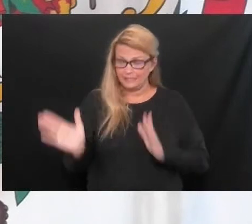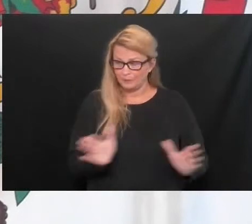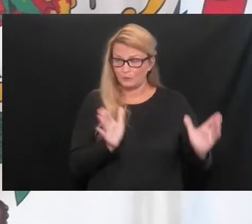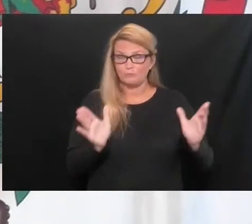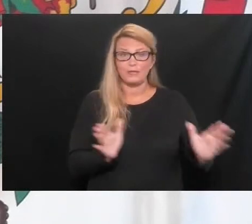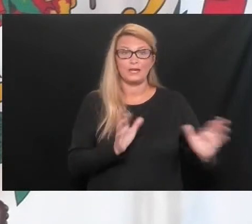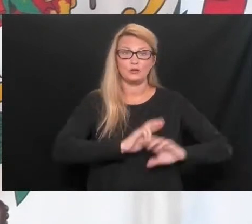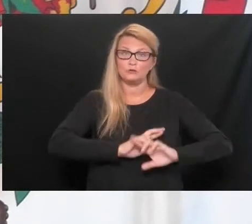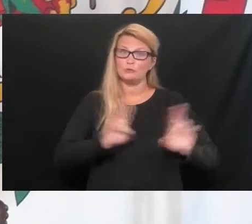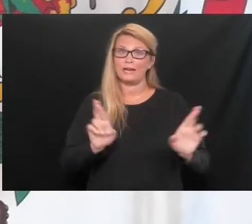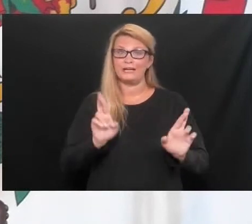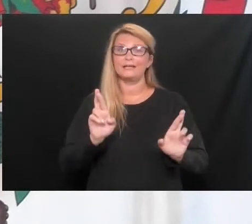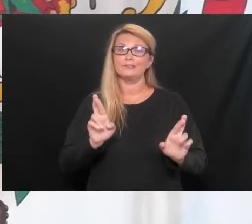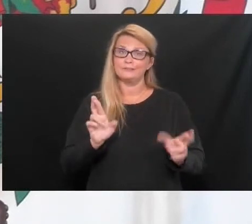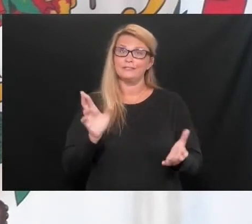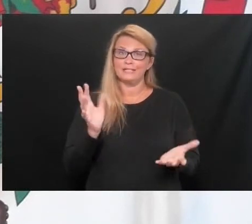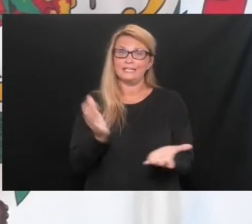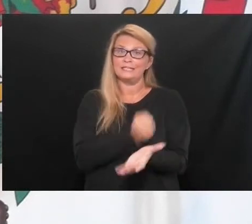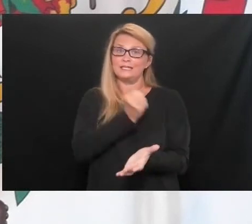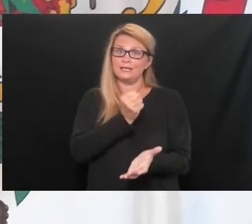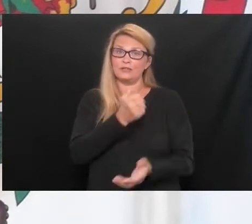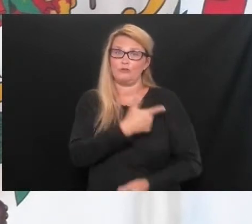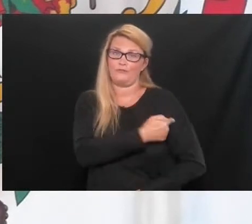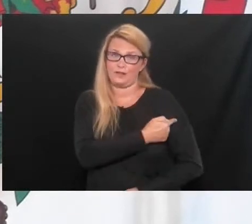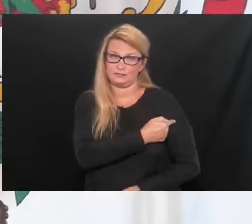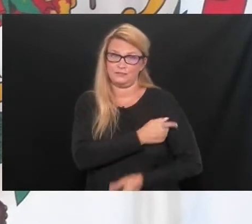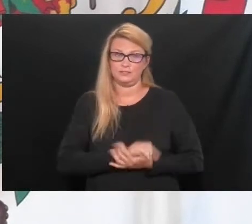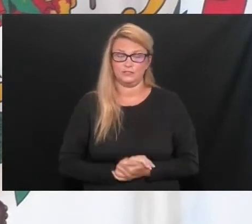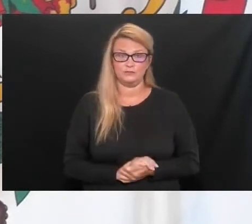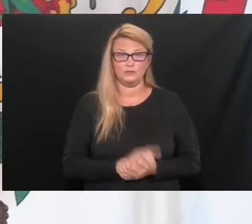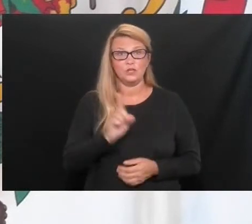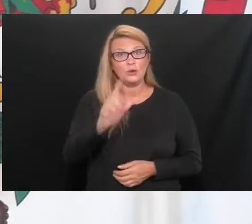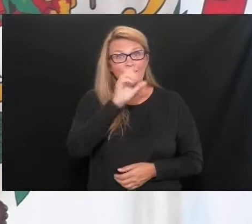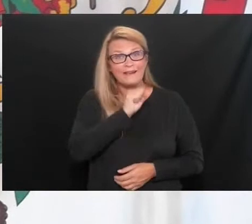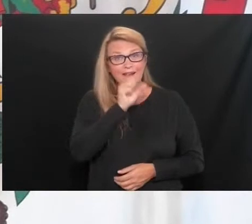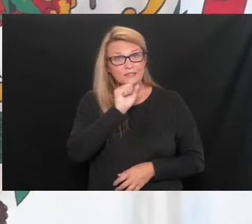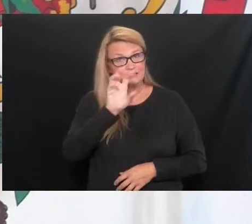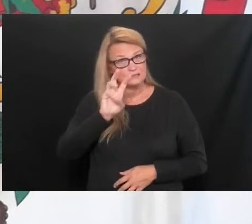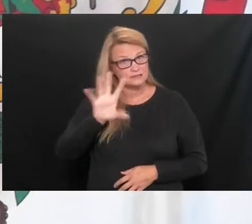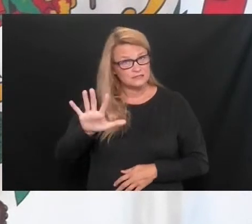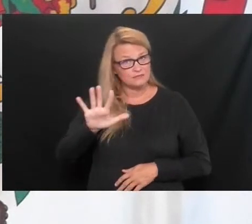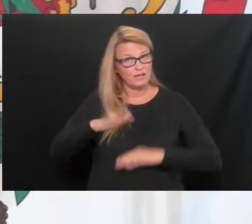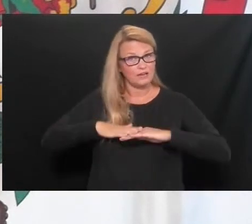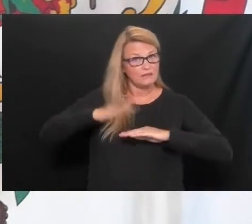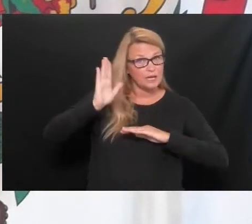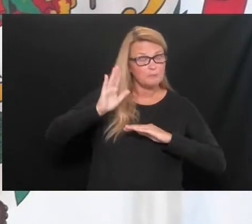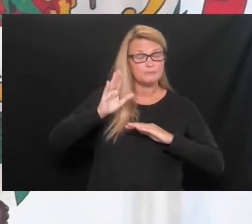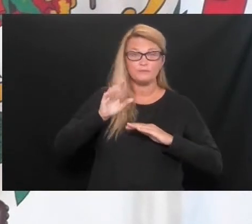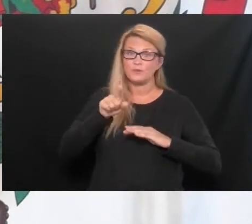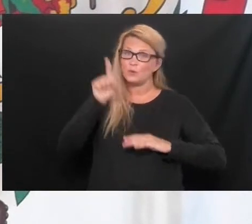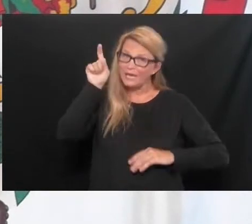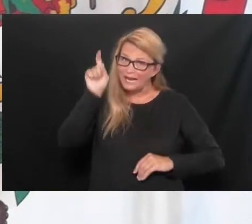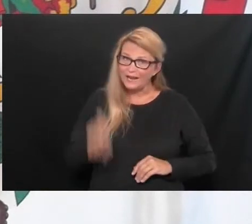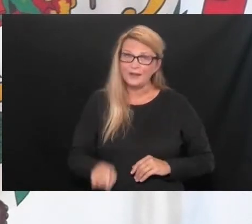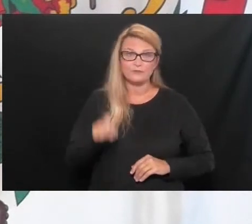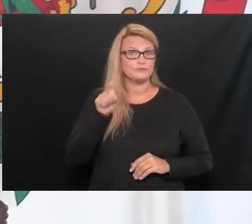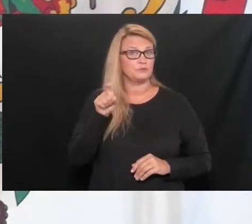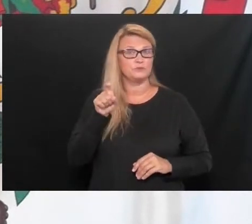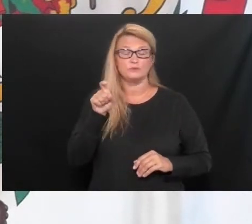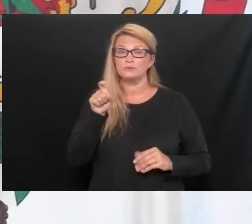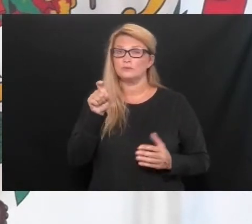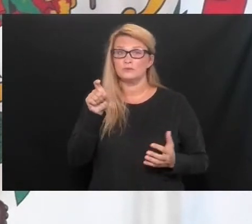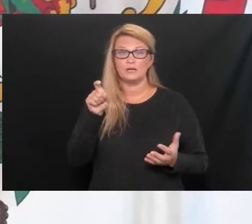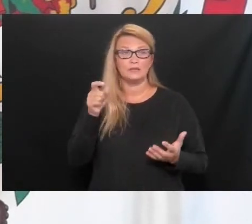to be vaccinated. If you're 65 and older, you absolutely, without any doubt, if you have